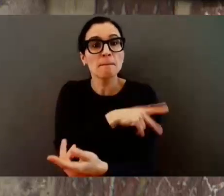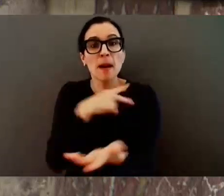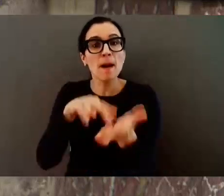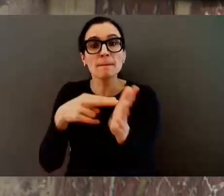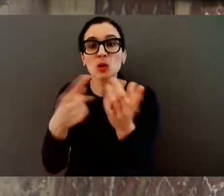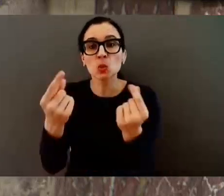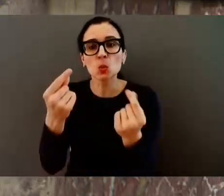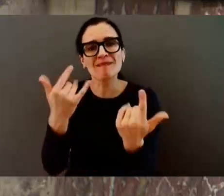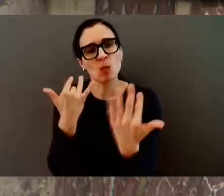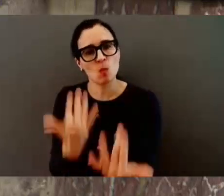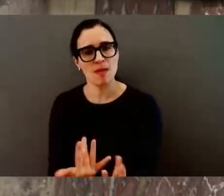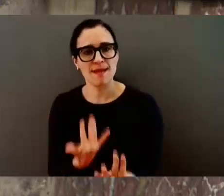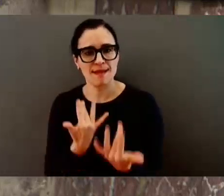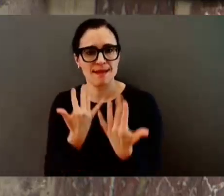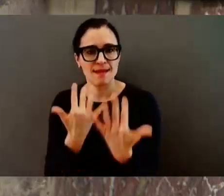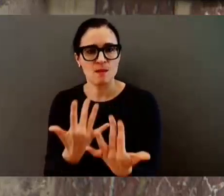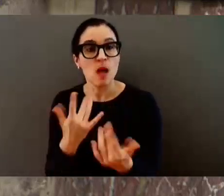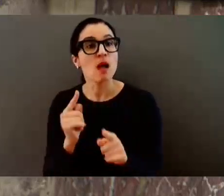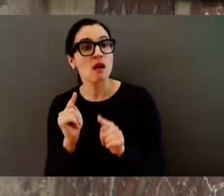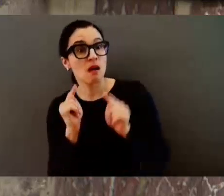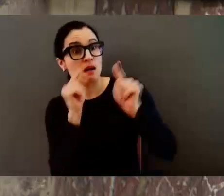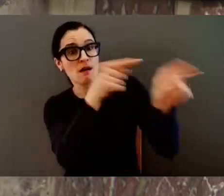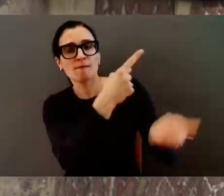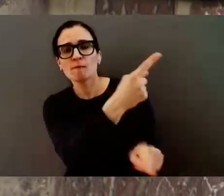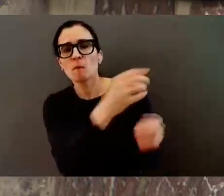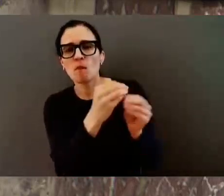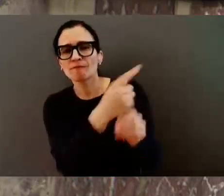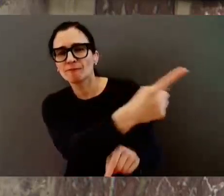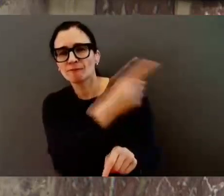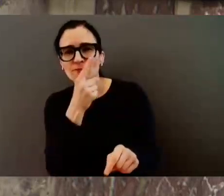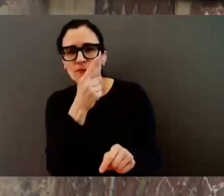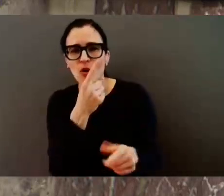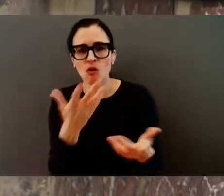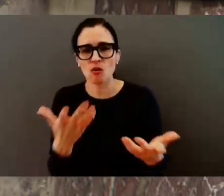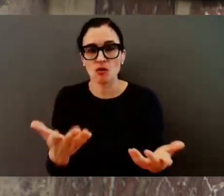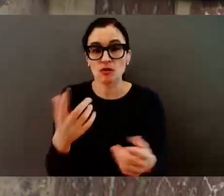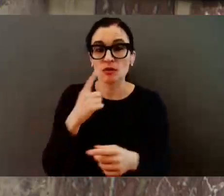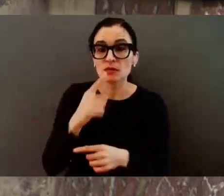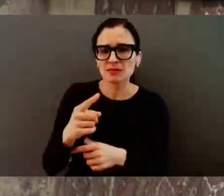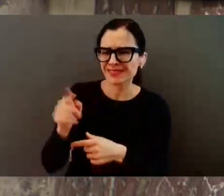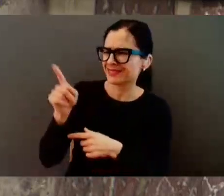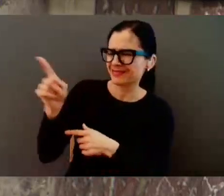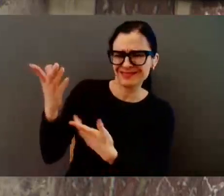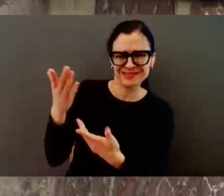a legitimate reason while they're putting a failing system ahead of patients?